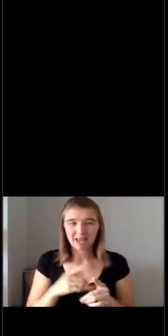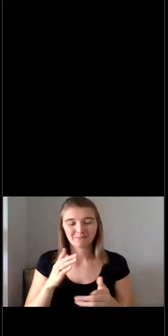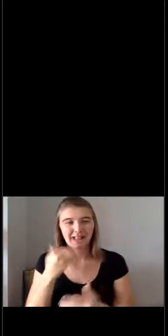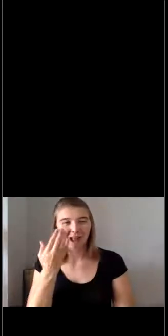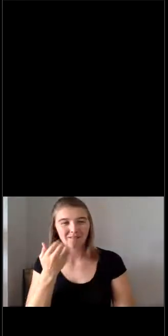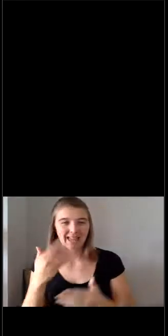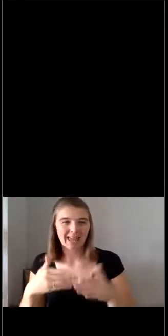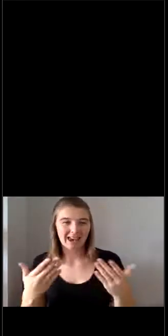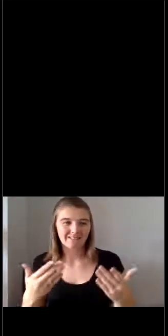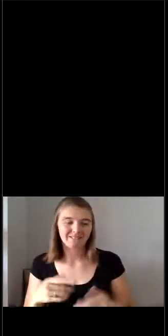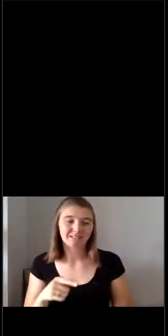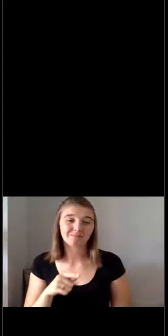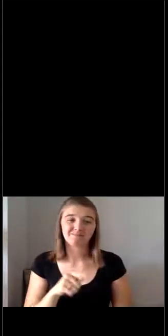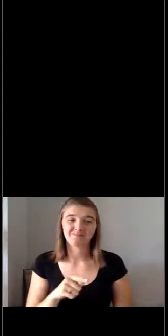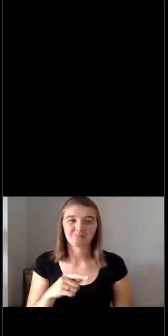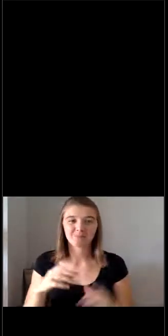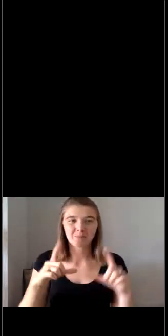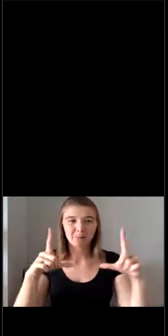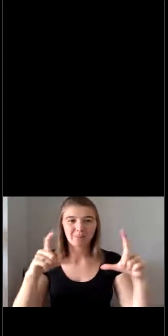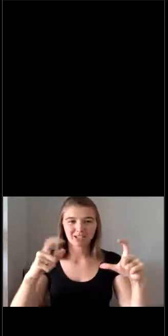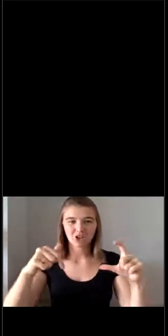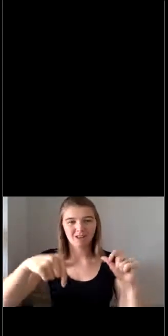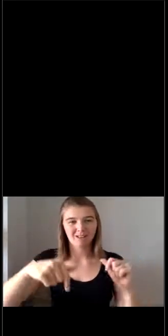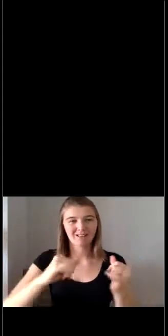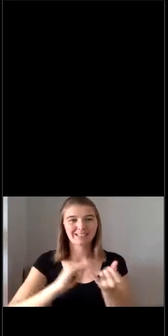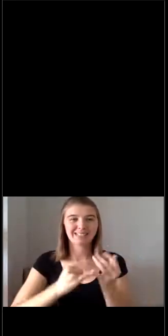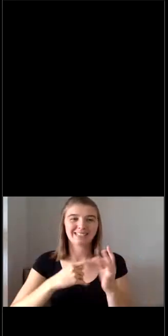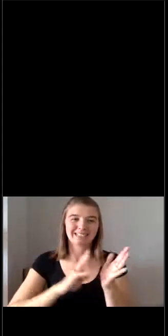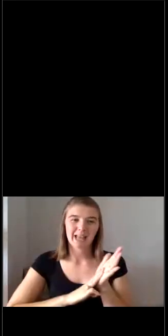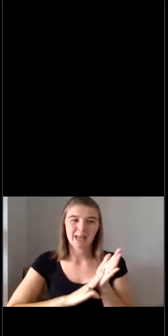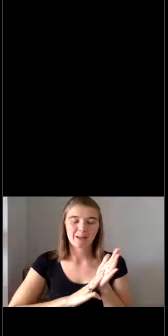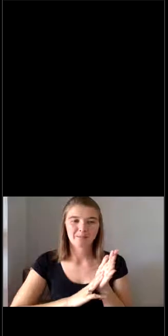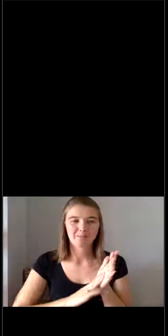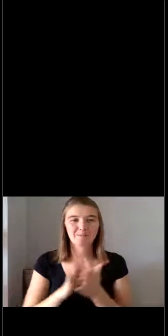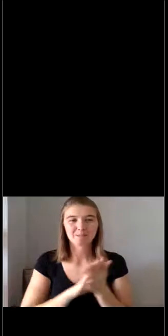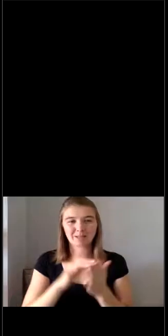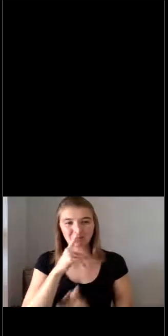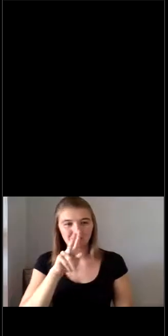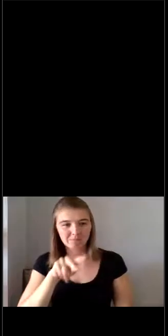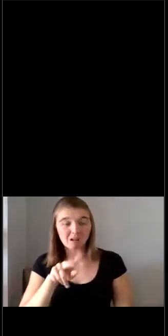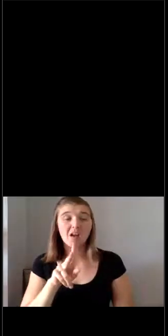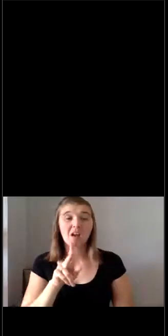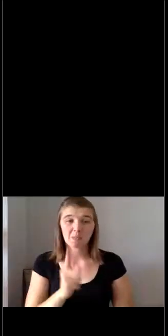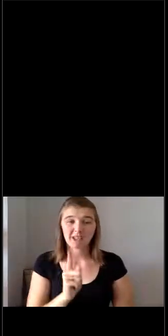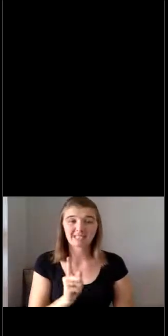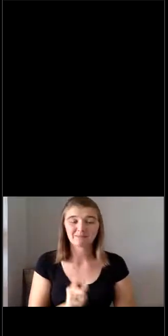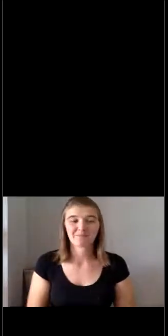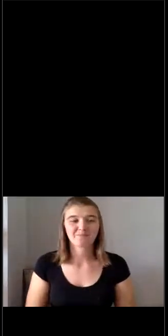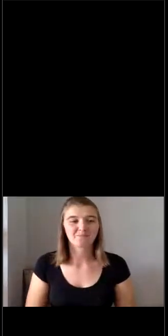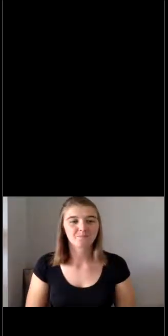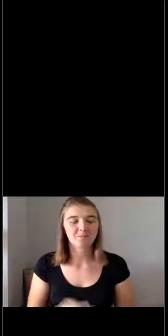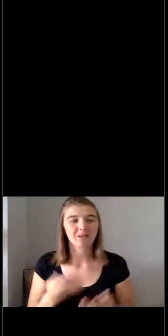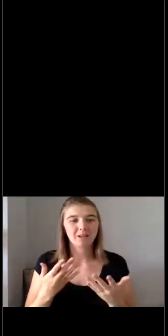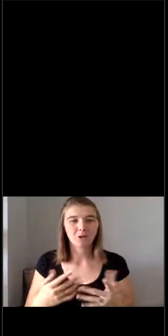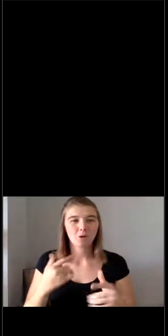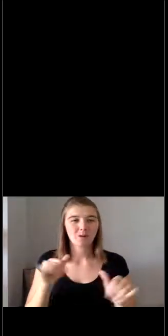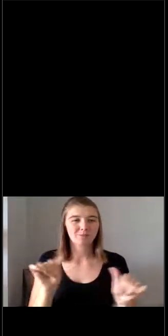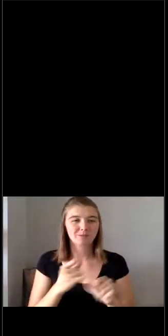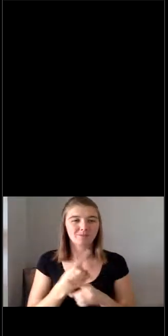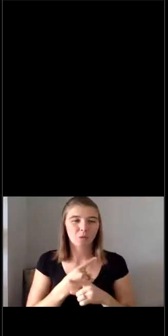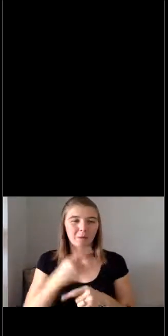you're looking at or who's speaking. That's a picture of me taken about a year ago. So we're just going to cover a little bit of neuroscience. I think it's important for me